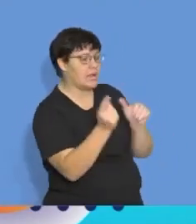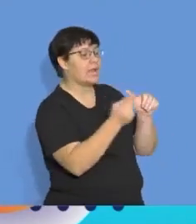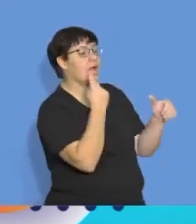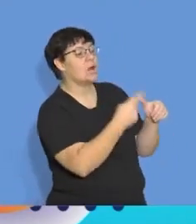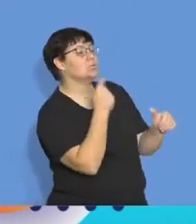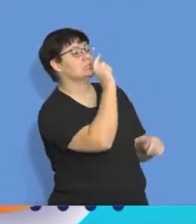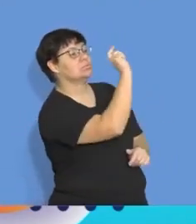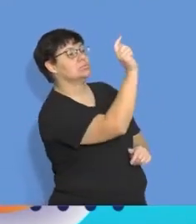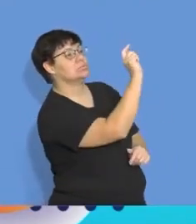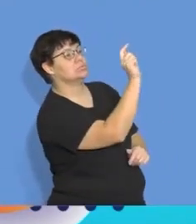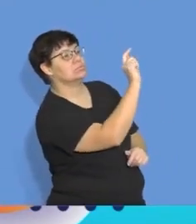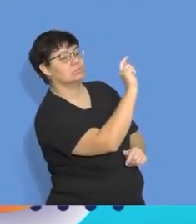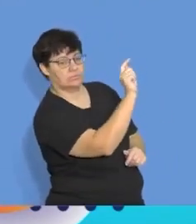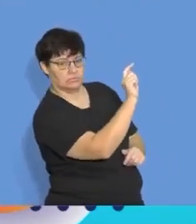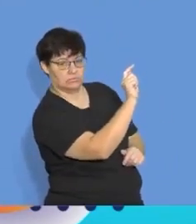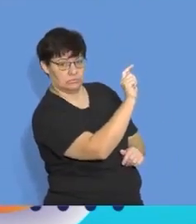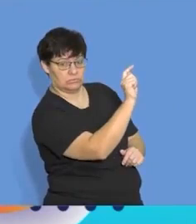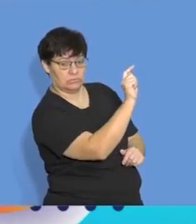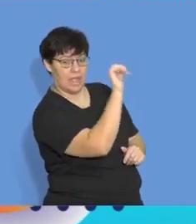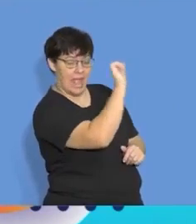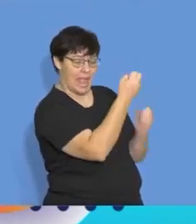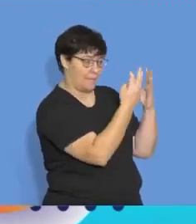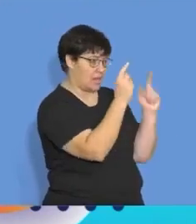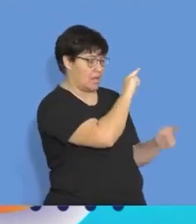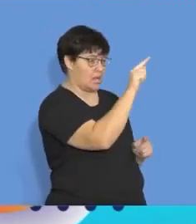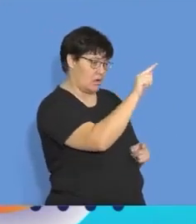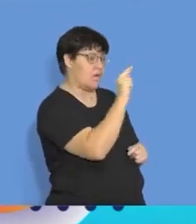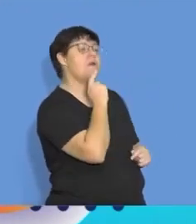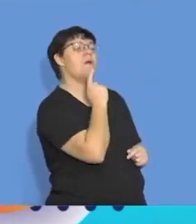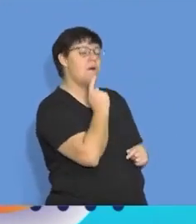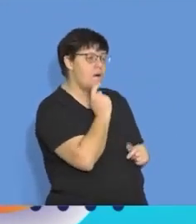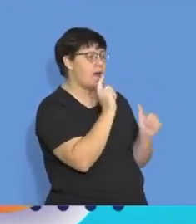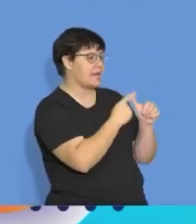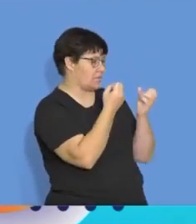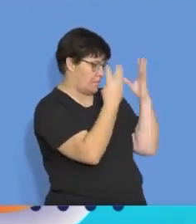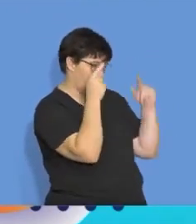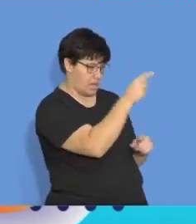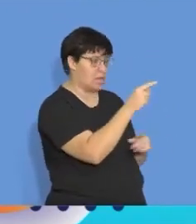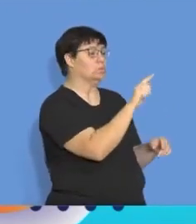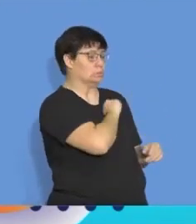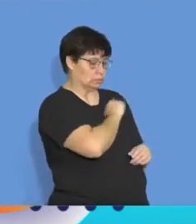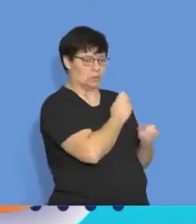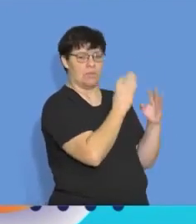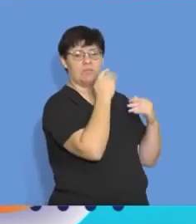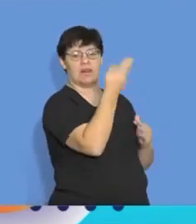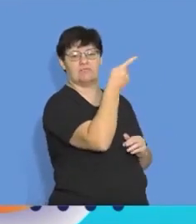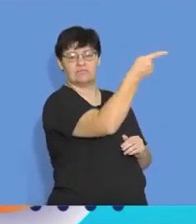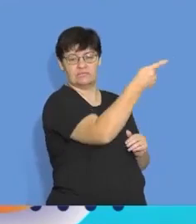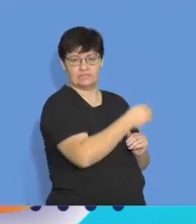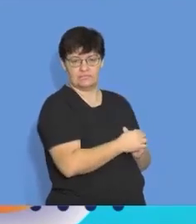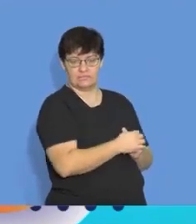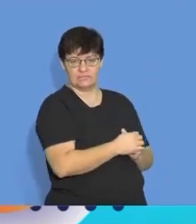we go in and we count item A. Item A count, that's the number of stock that we are,